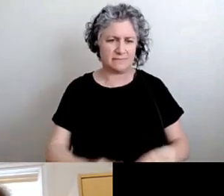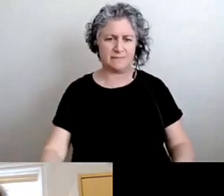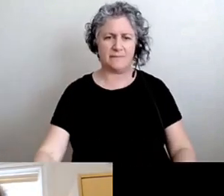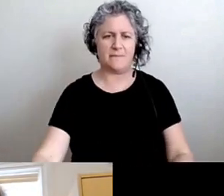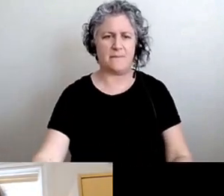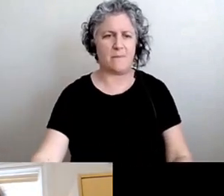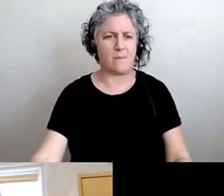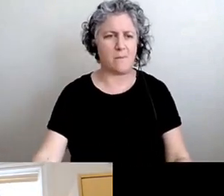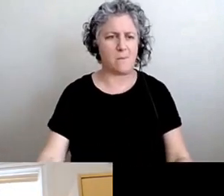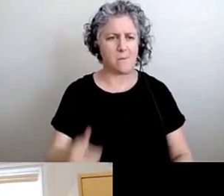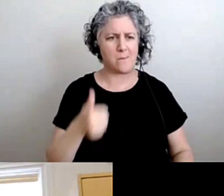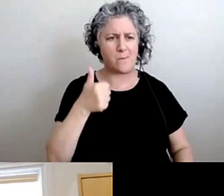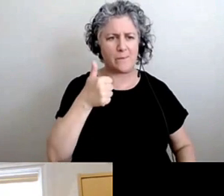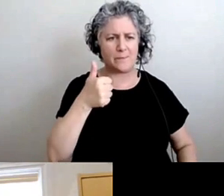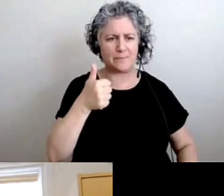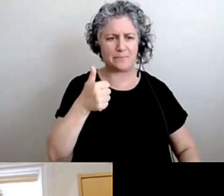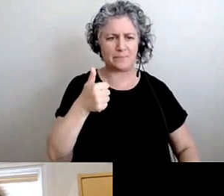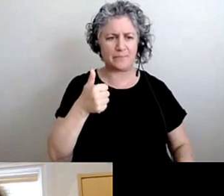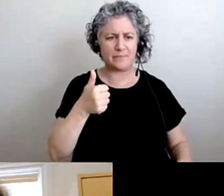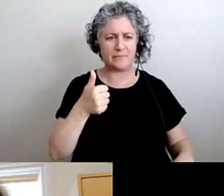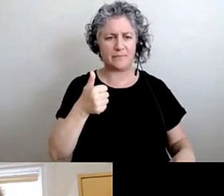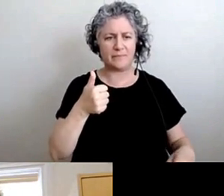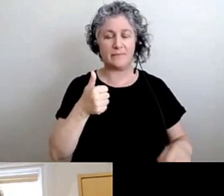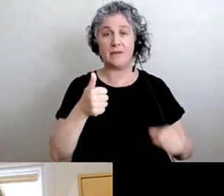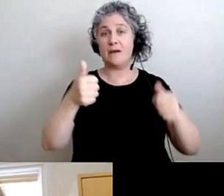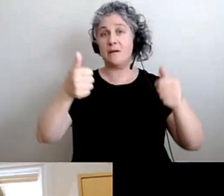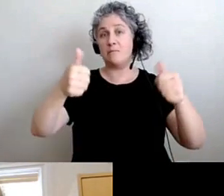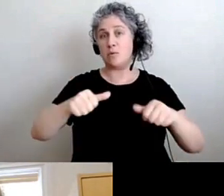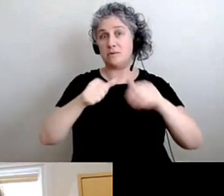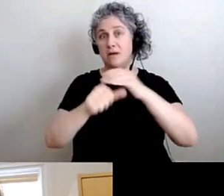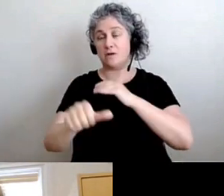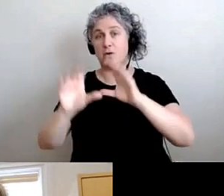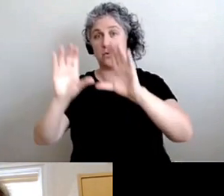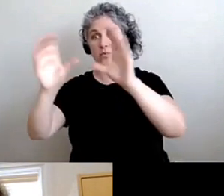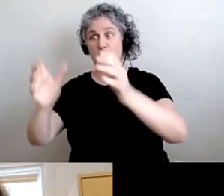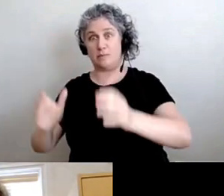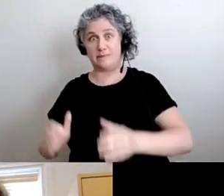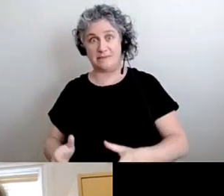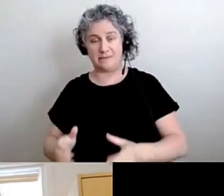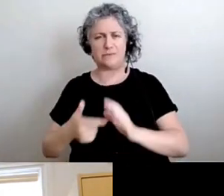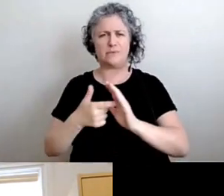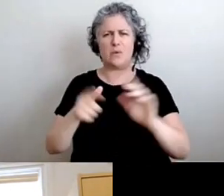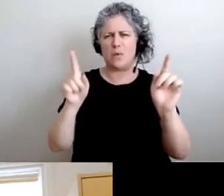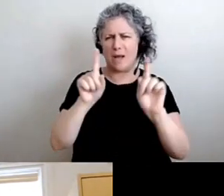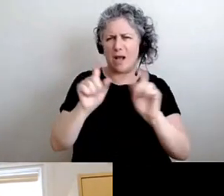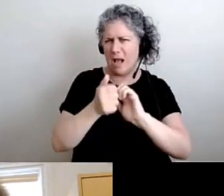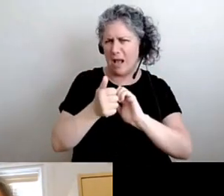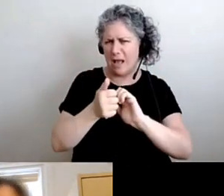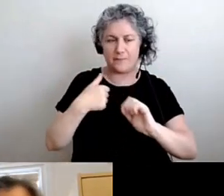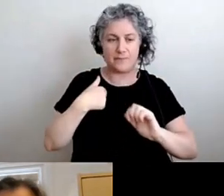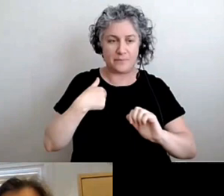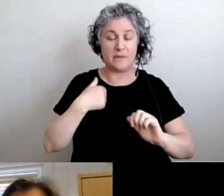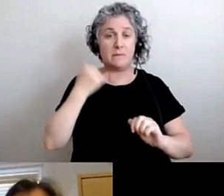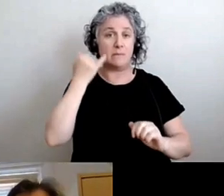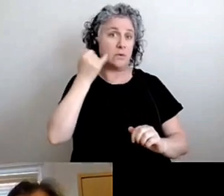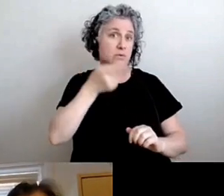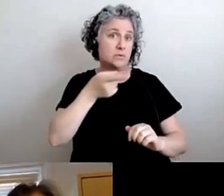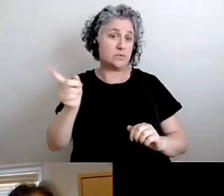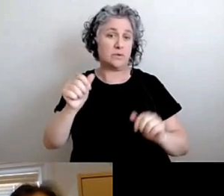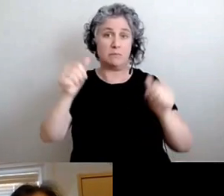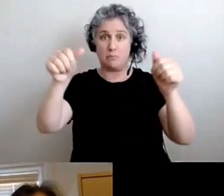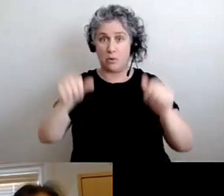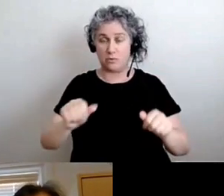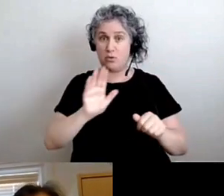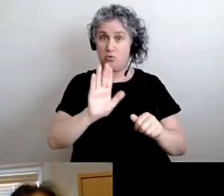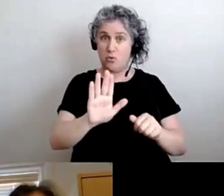All right. Posting to groups. Now I was just going to show you where that's done. So if you post something on your